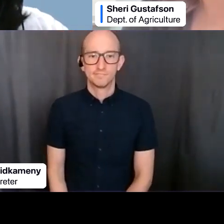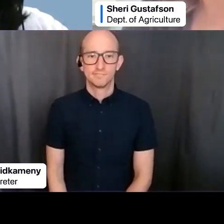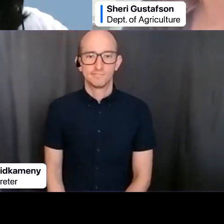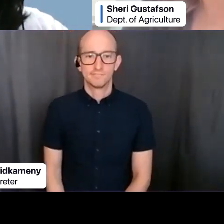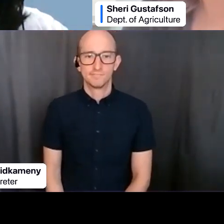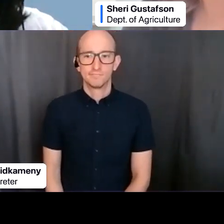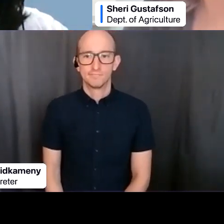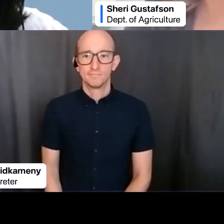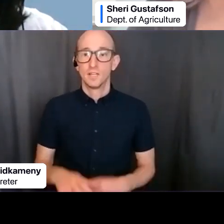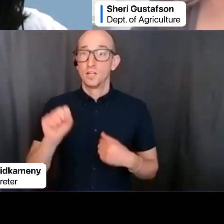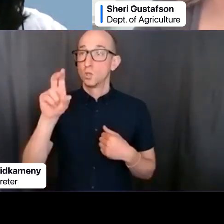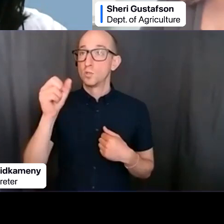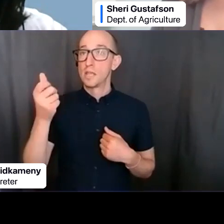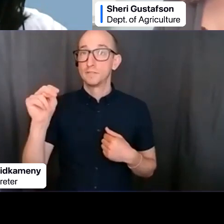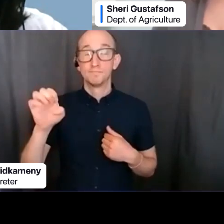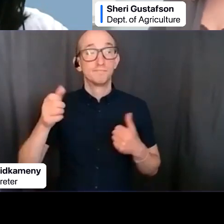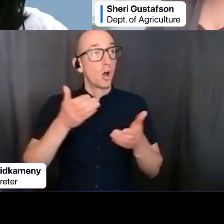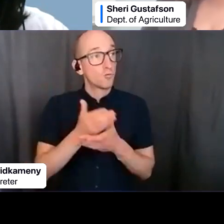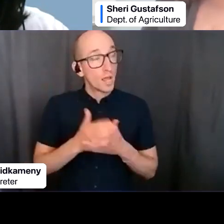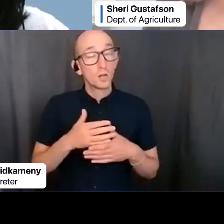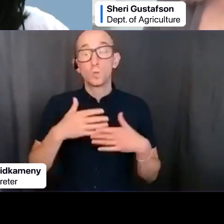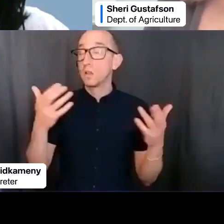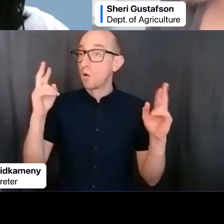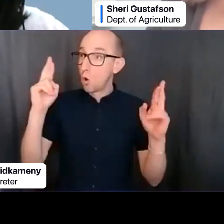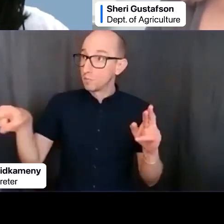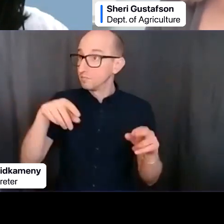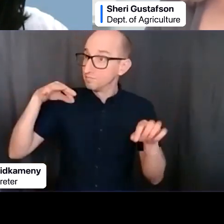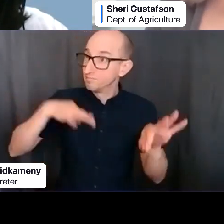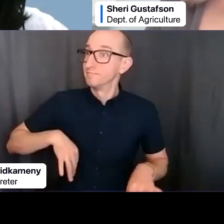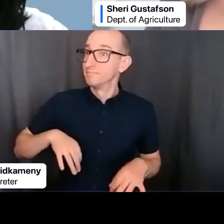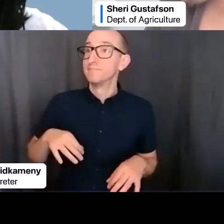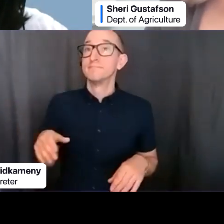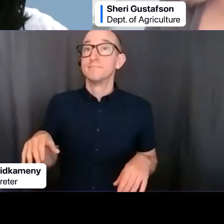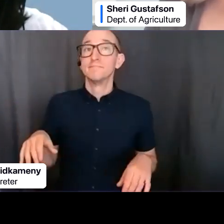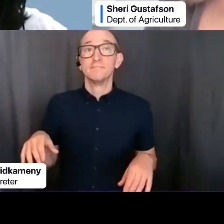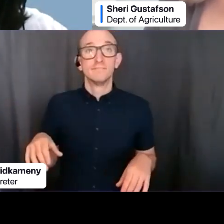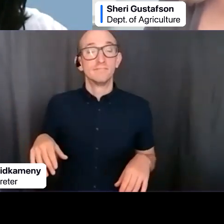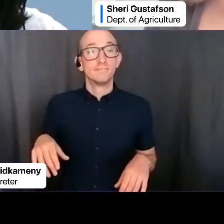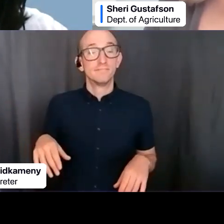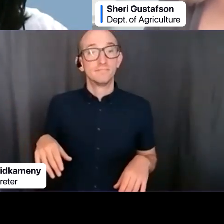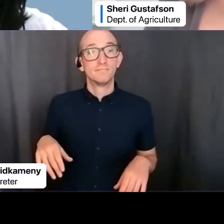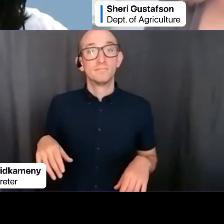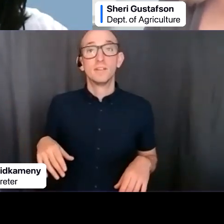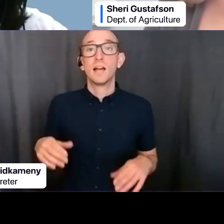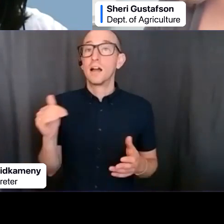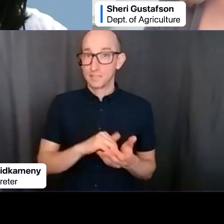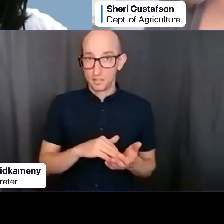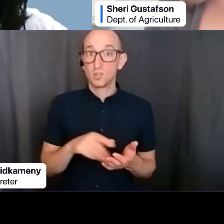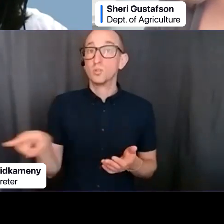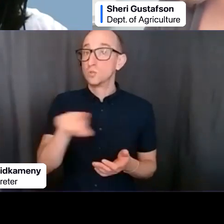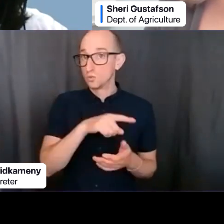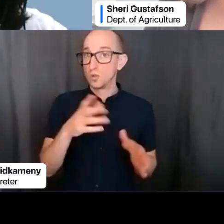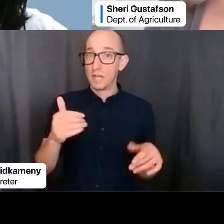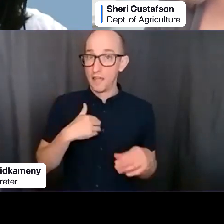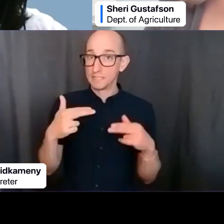Great. Well, I hope that was really valuable to everybody. And as we said, you should have our